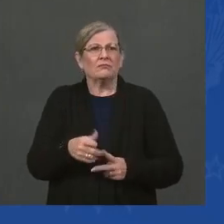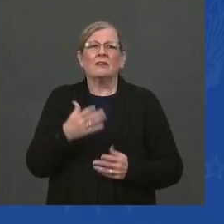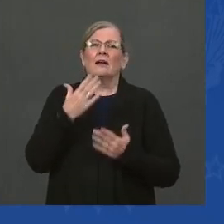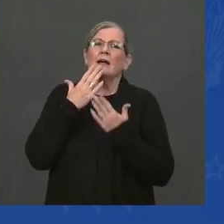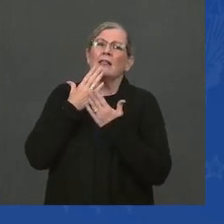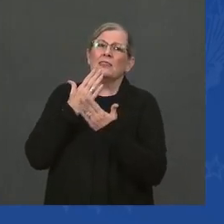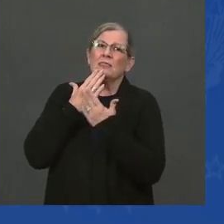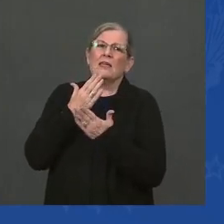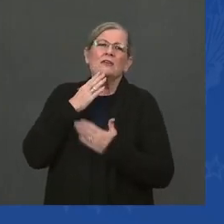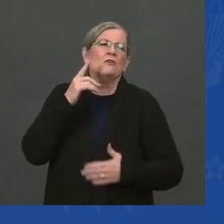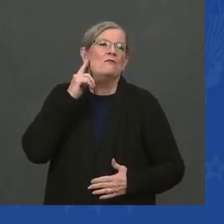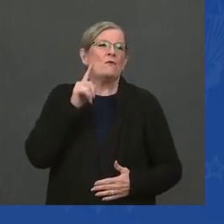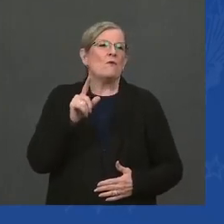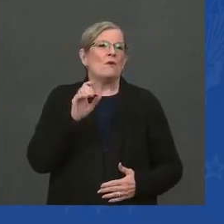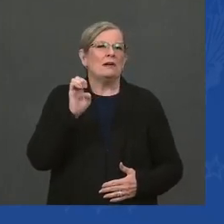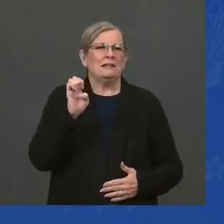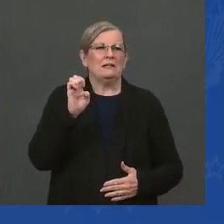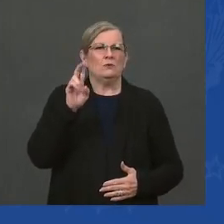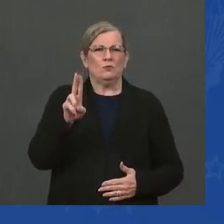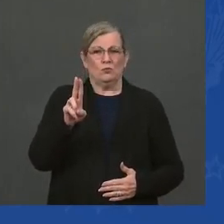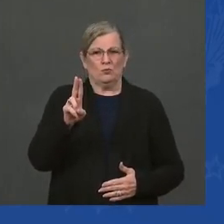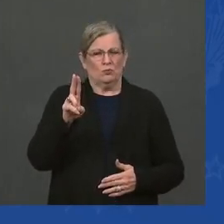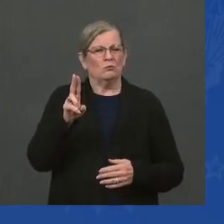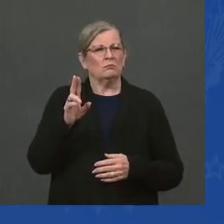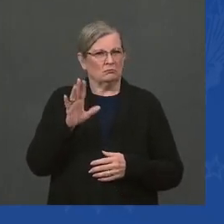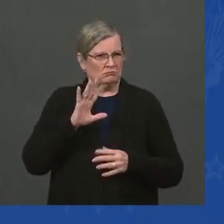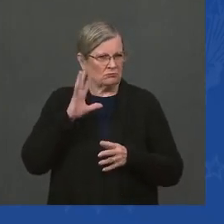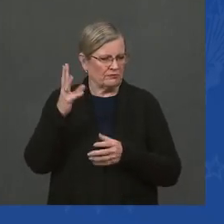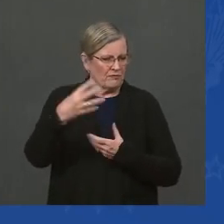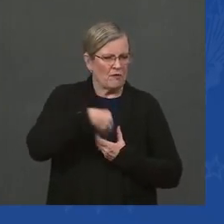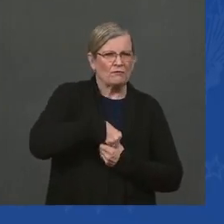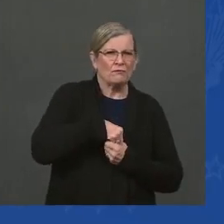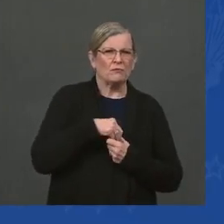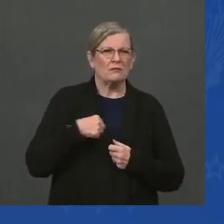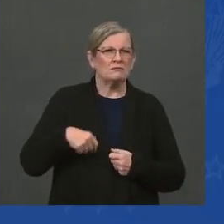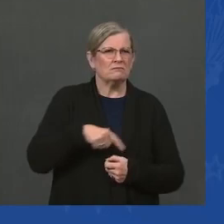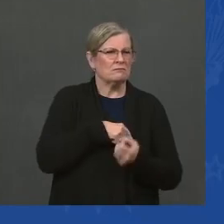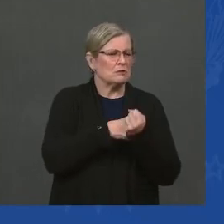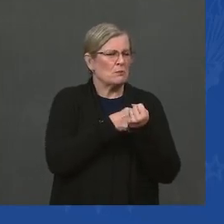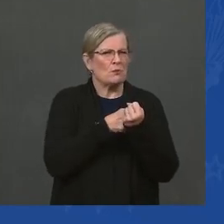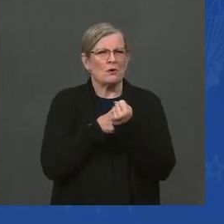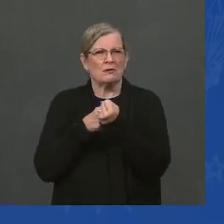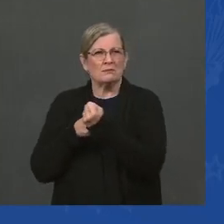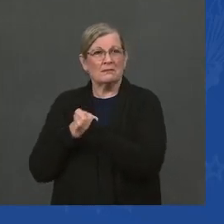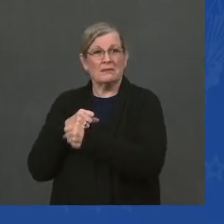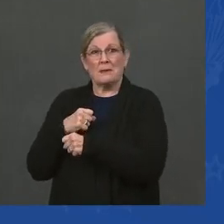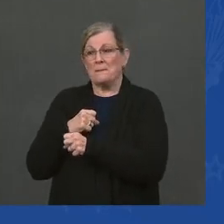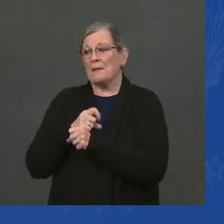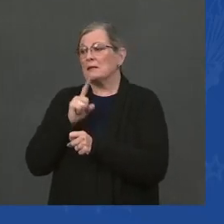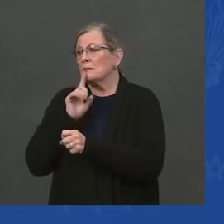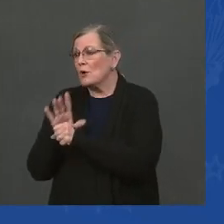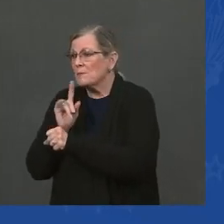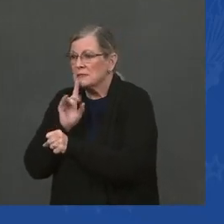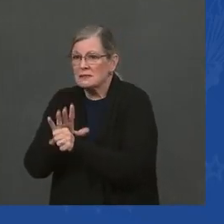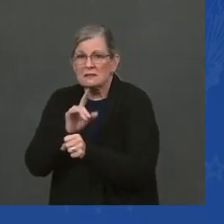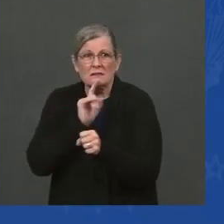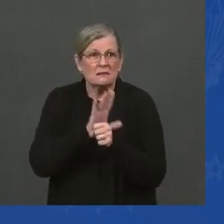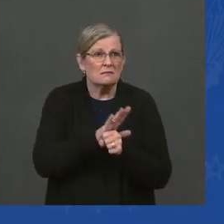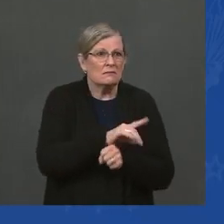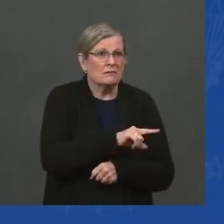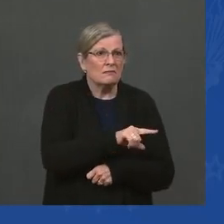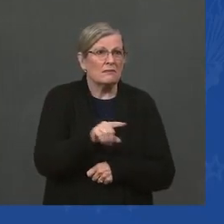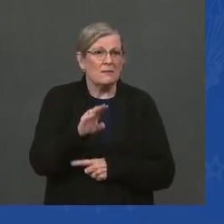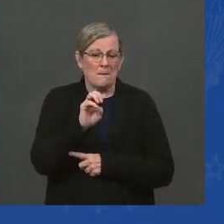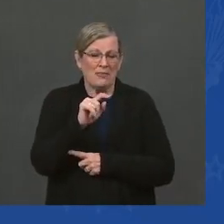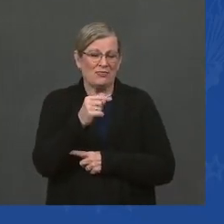EU, we've grown global methane pledge. Remember, I raised it when I spoke to the United Nations from 9 countries